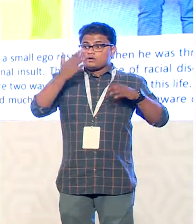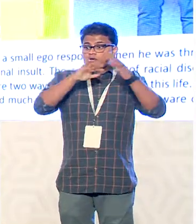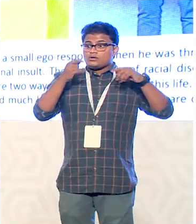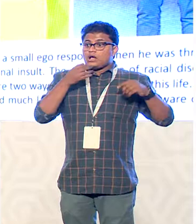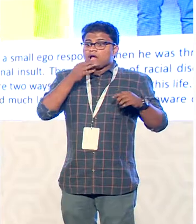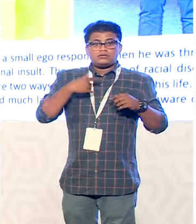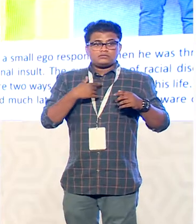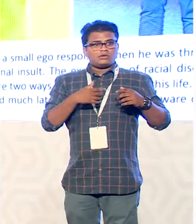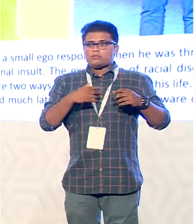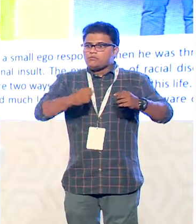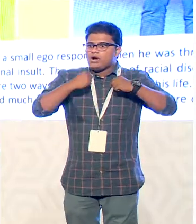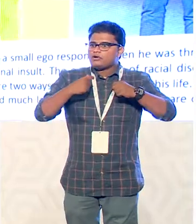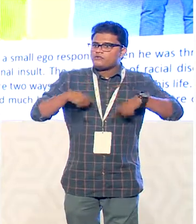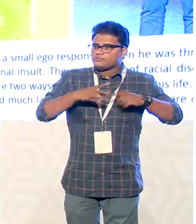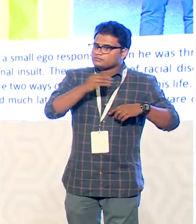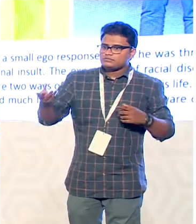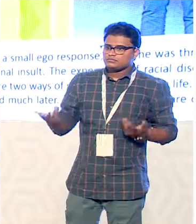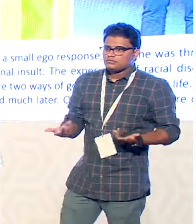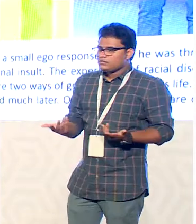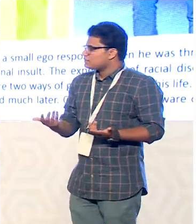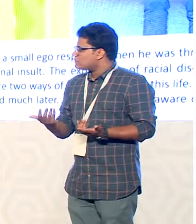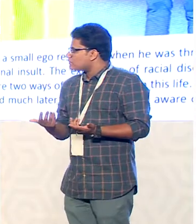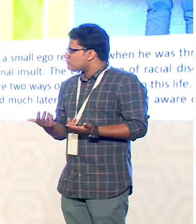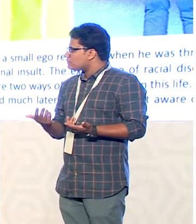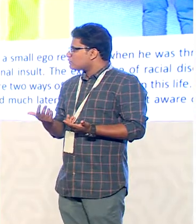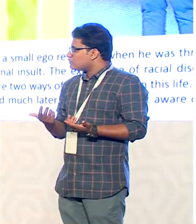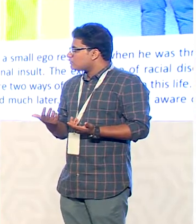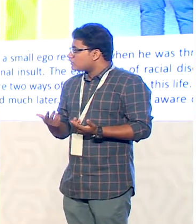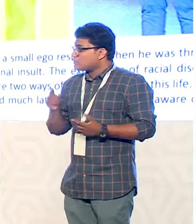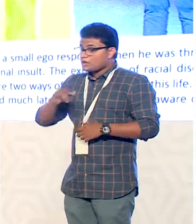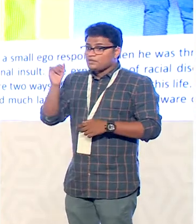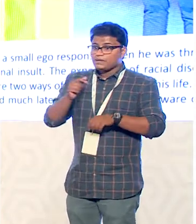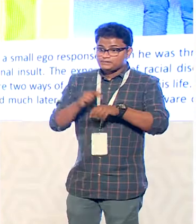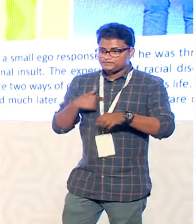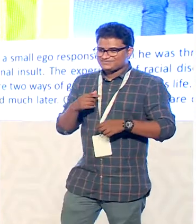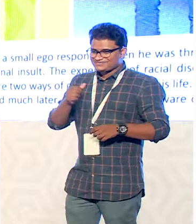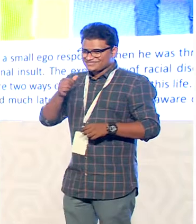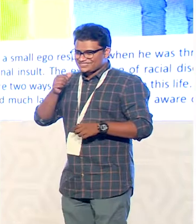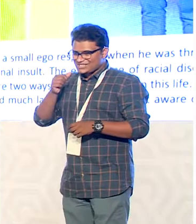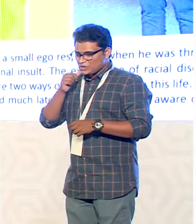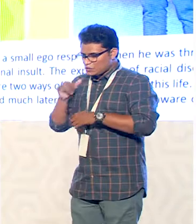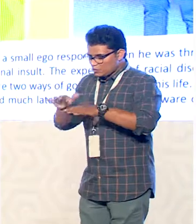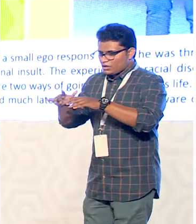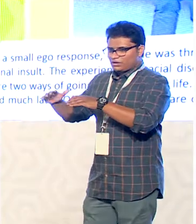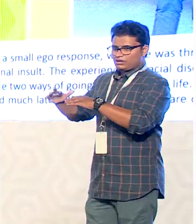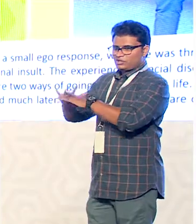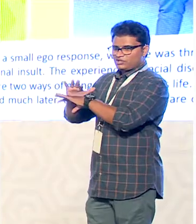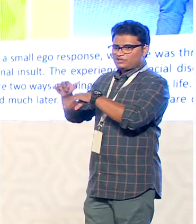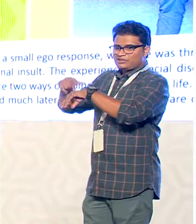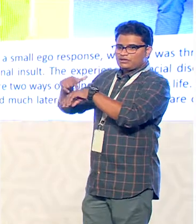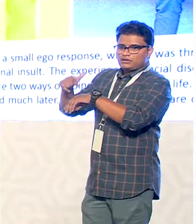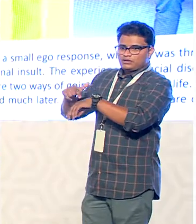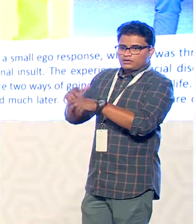to fly. And it is at the time when they are at the seashore, in an earlier chapter of the same